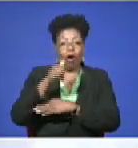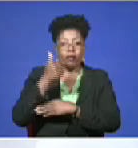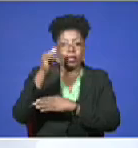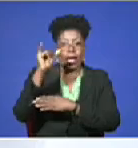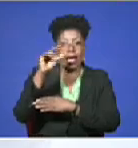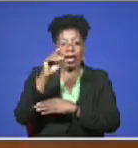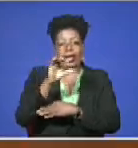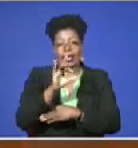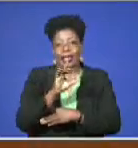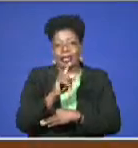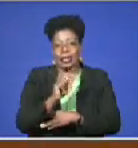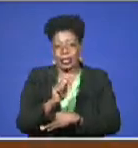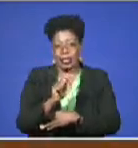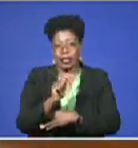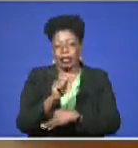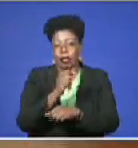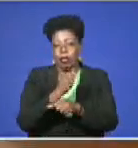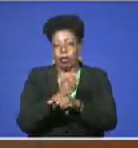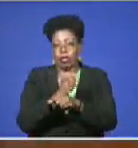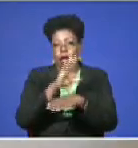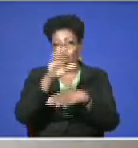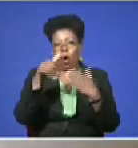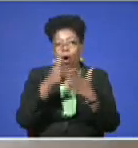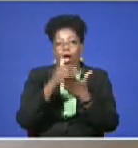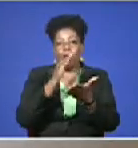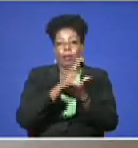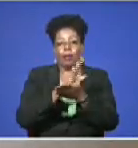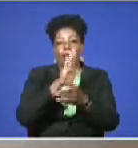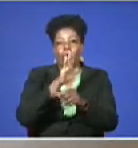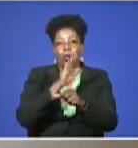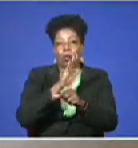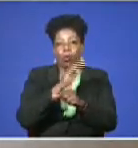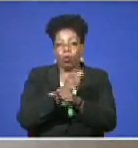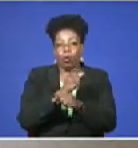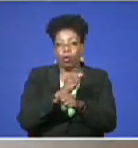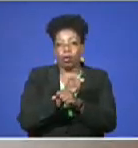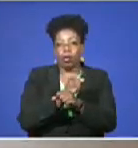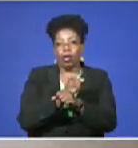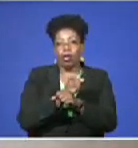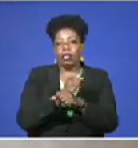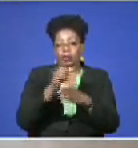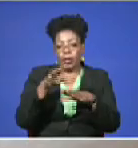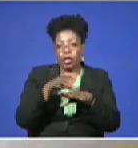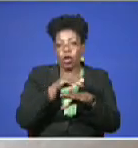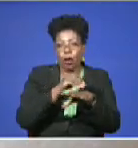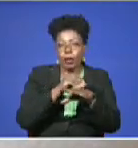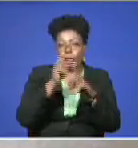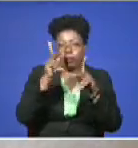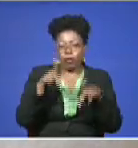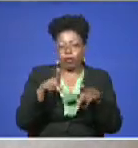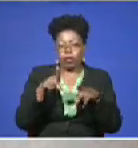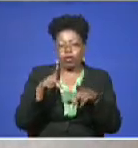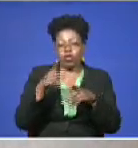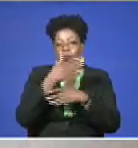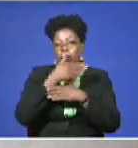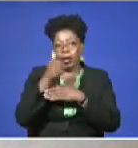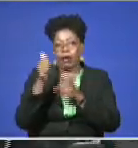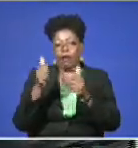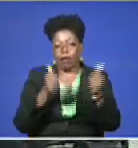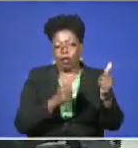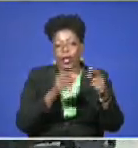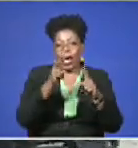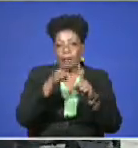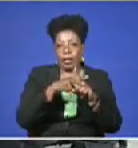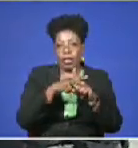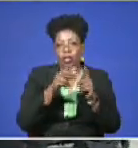IT Coordinator, the system allows all paperwork to be copied into a cloud, allowing persons to better track their applications.